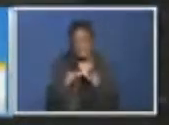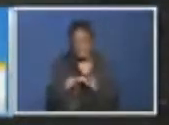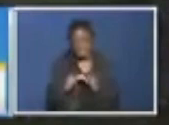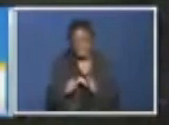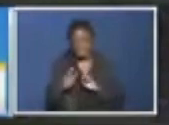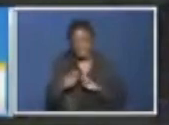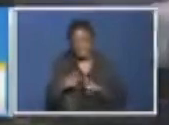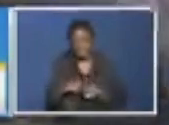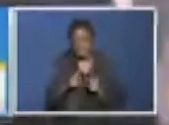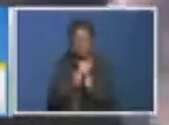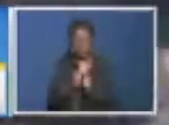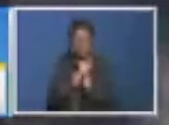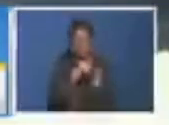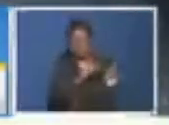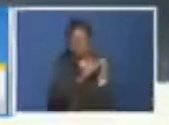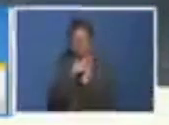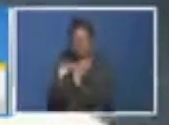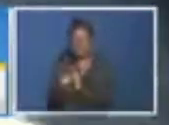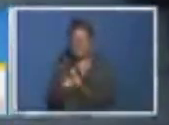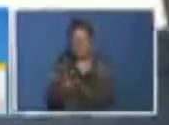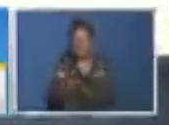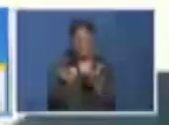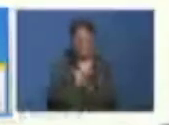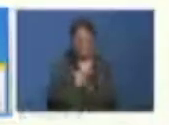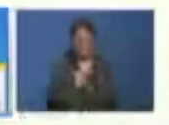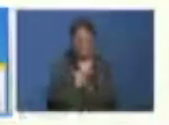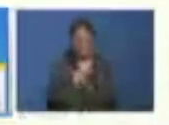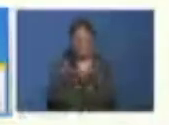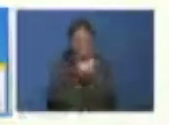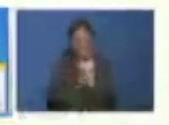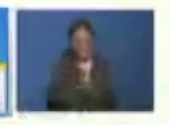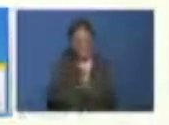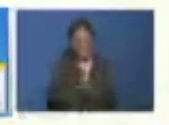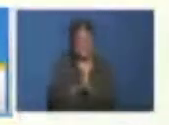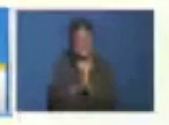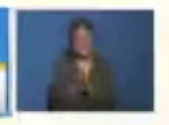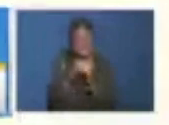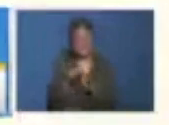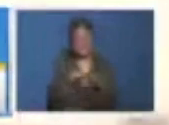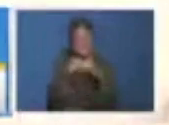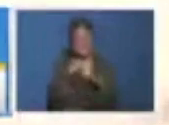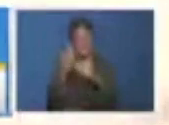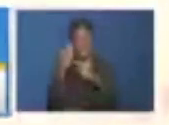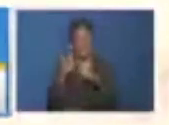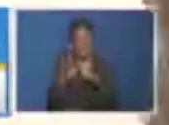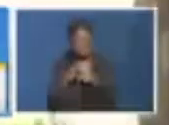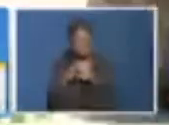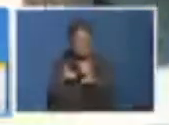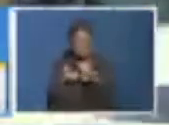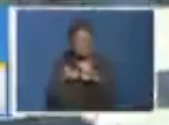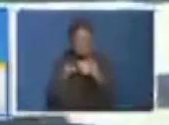community has asked him to commit the Bahamas to accepting more irregular migrants. But Davis says this appeal is